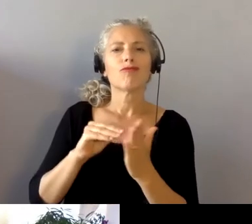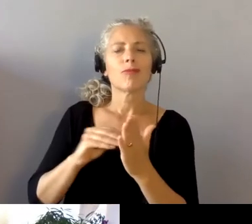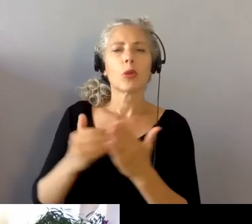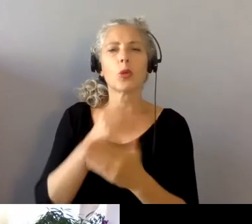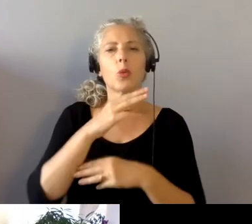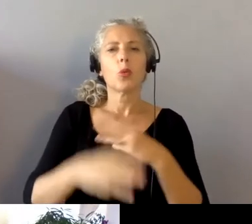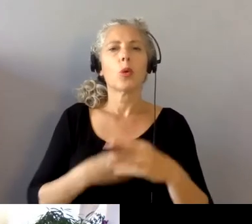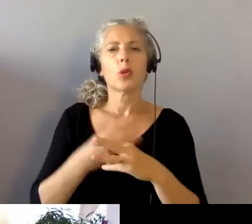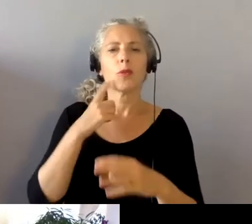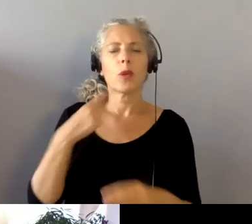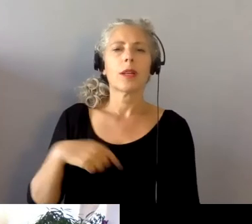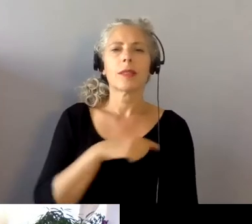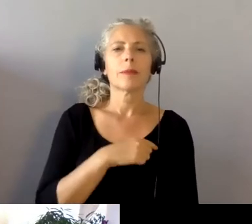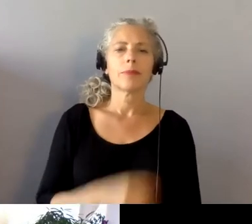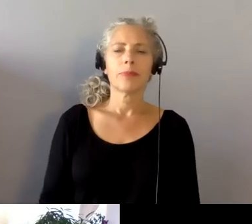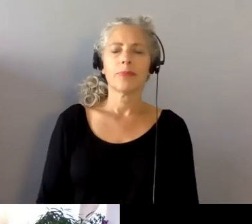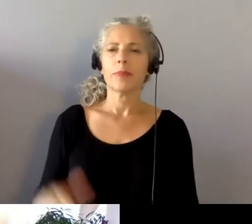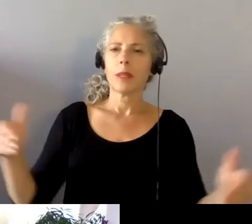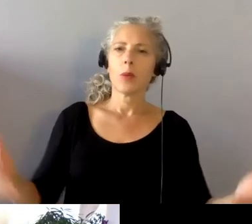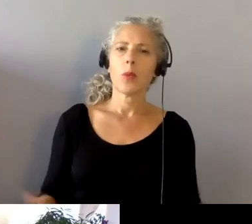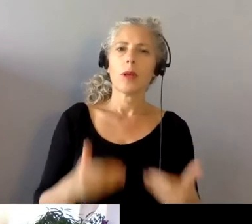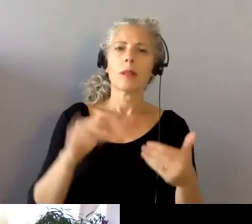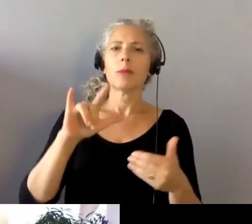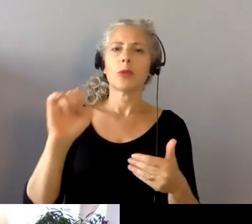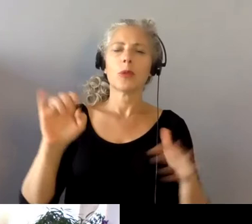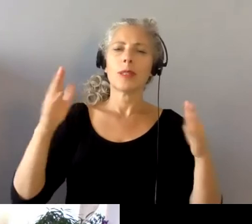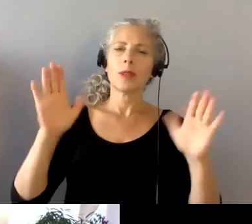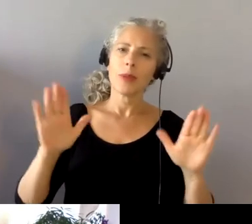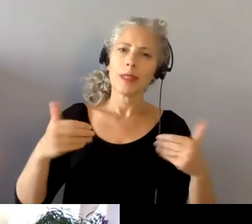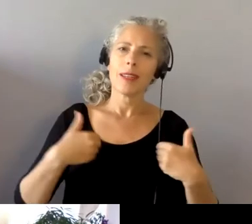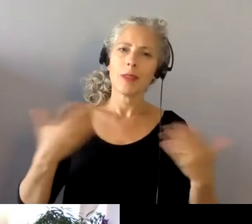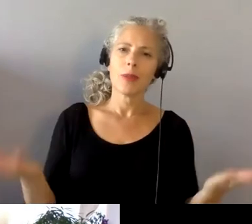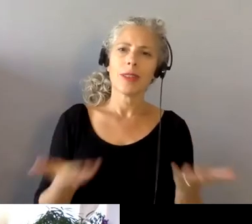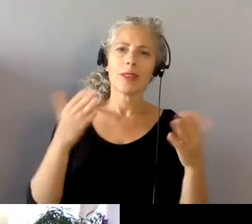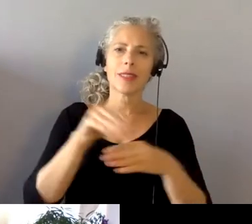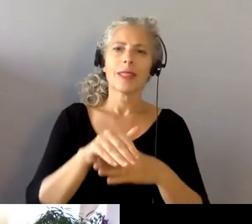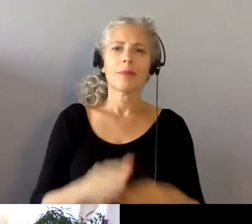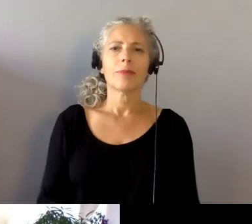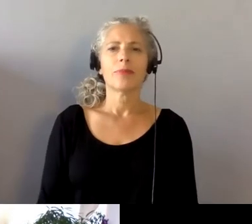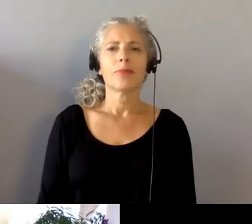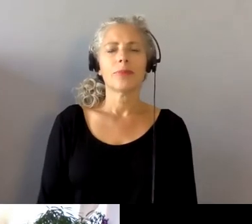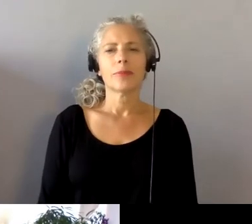to discover. So again, welcome, Julie. So great to have you here tonight.